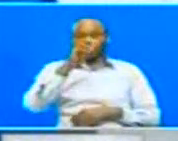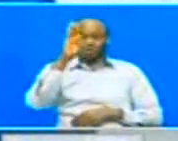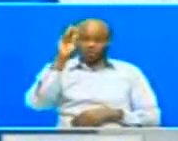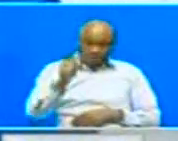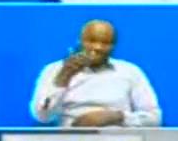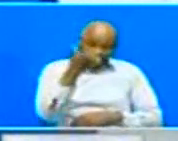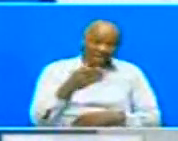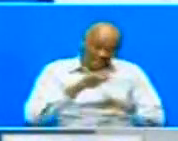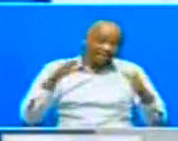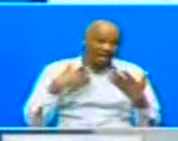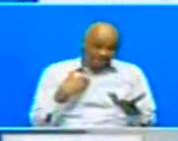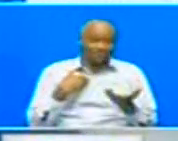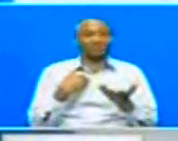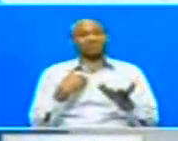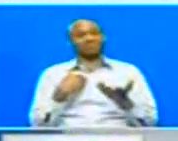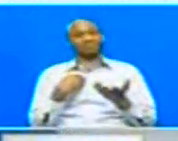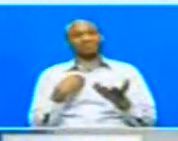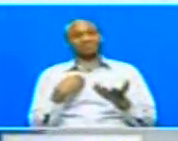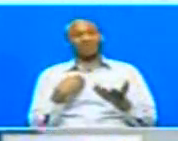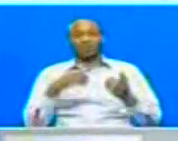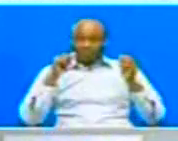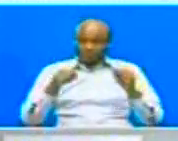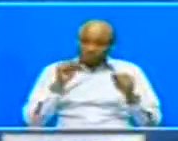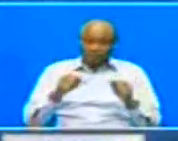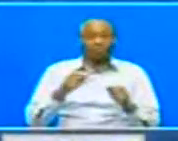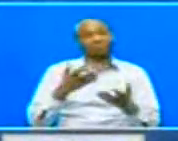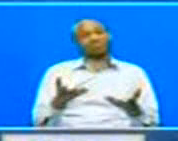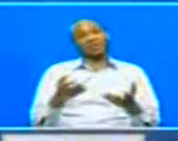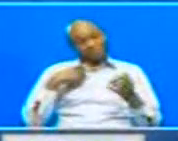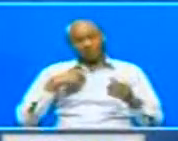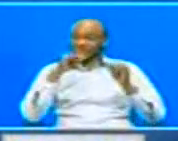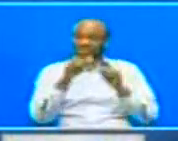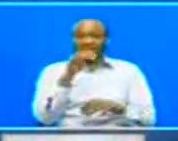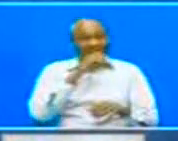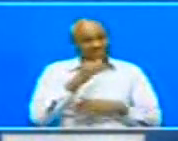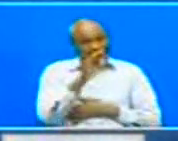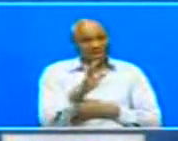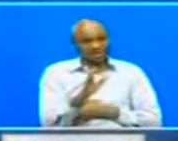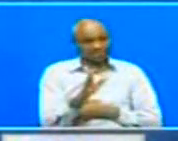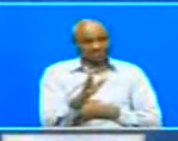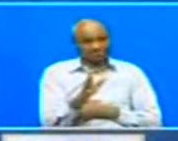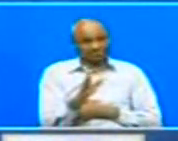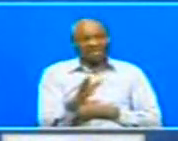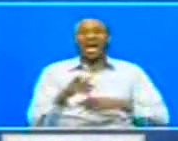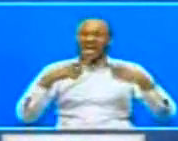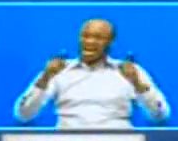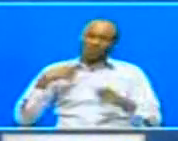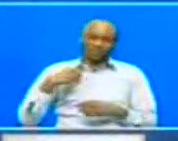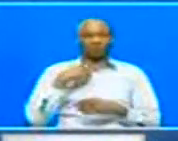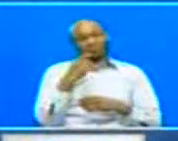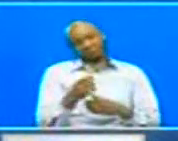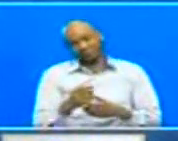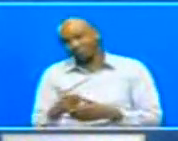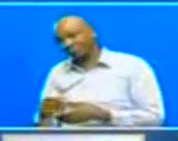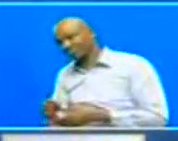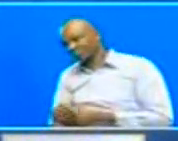administration. Please, let me finish. There is Jubaland administration. No. And there are Jubalanders living in Jubaland. Please so allow me to interject. Indeed. Because you're not answering the question, which was